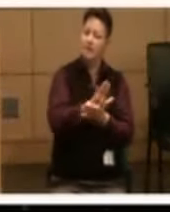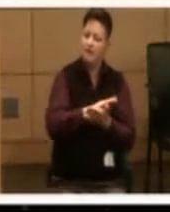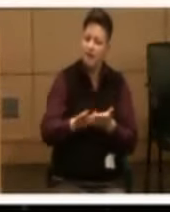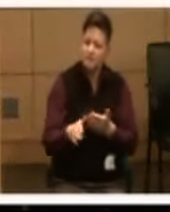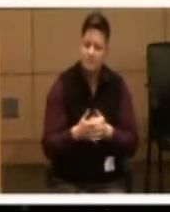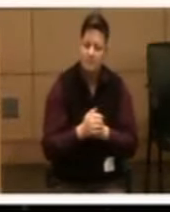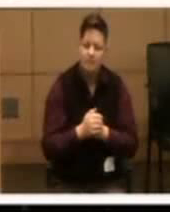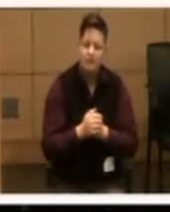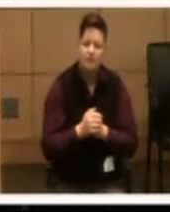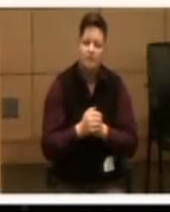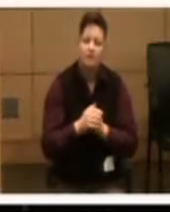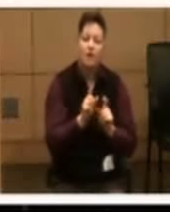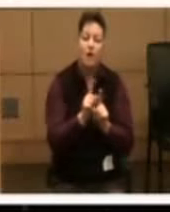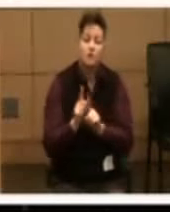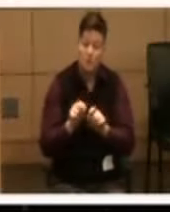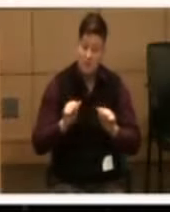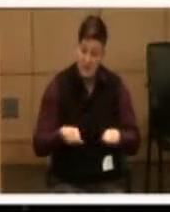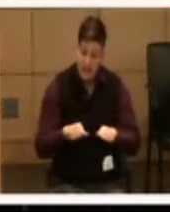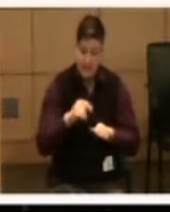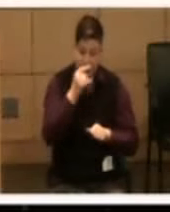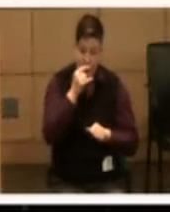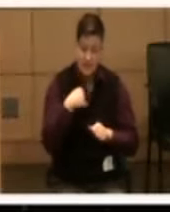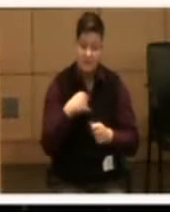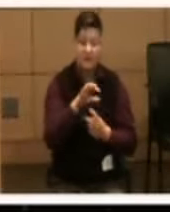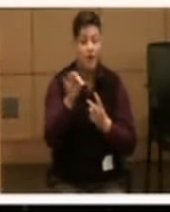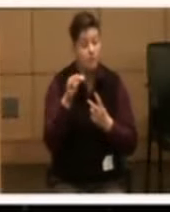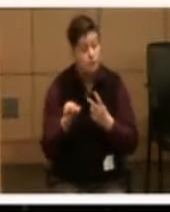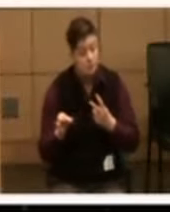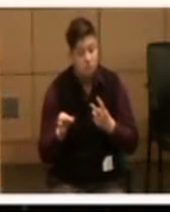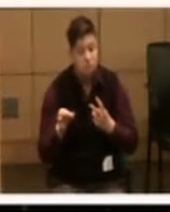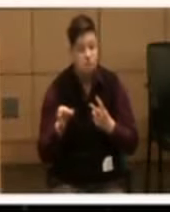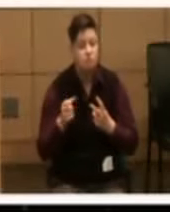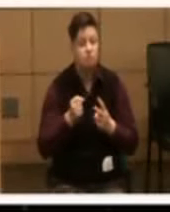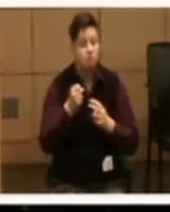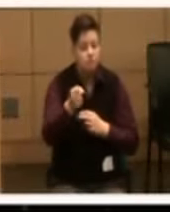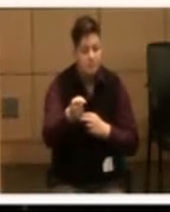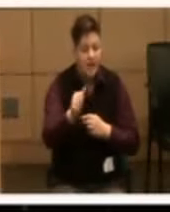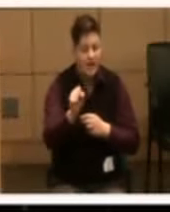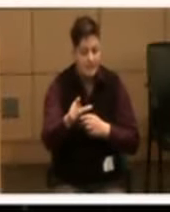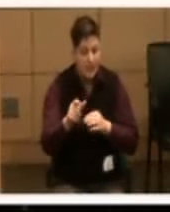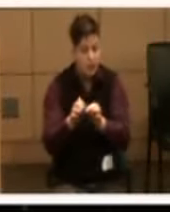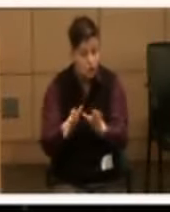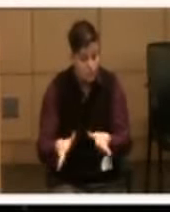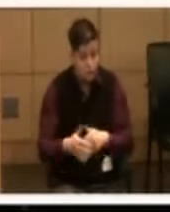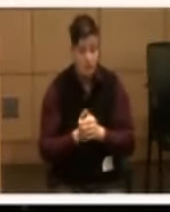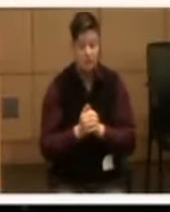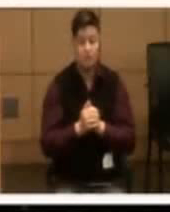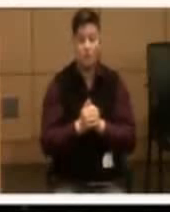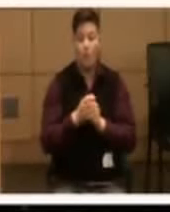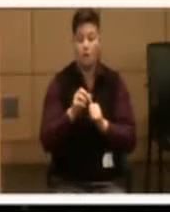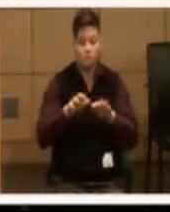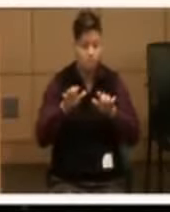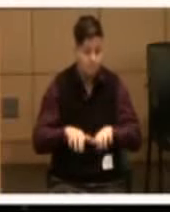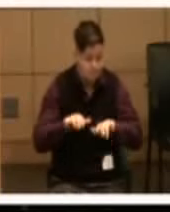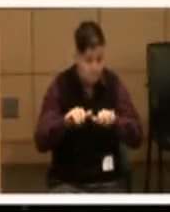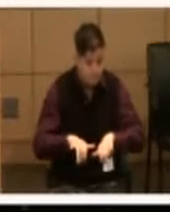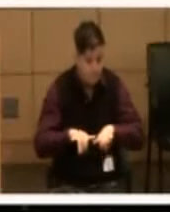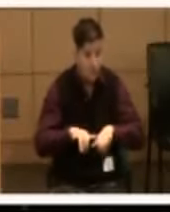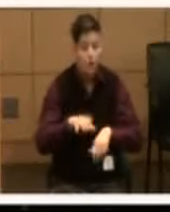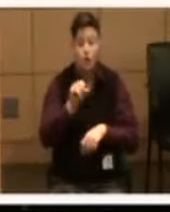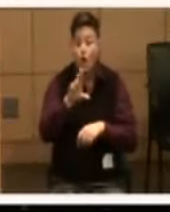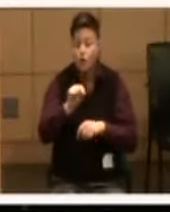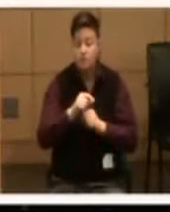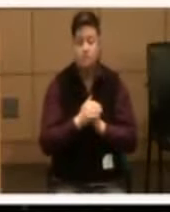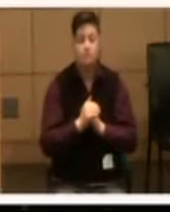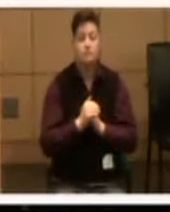the game and help as much as possible. But I also want the child to have options. Maybe there's mm-hmm. an interpreter. Maybe there's